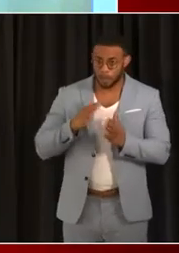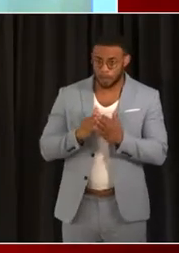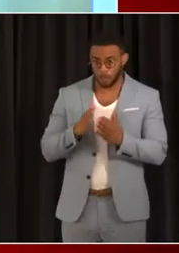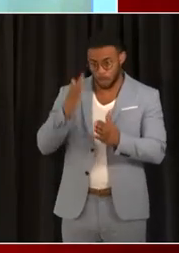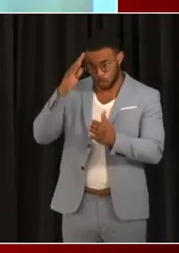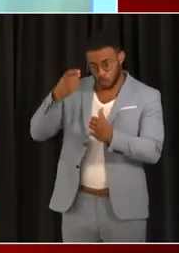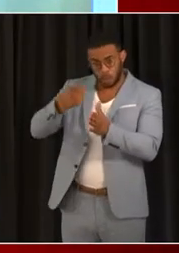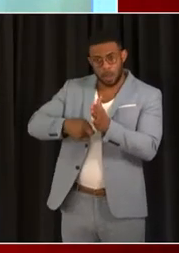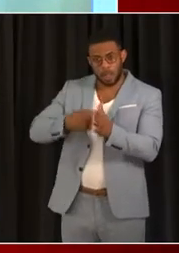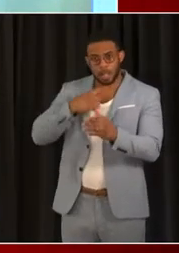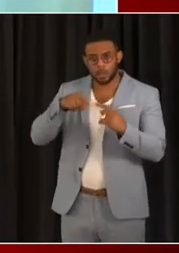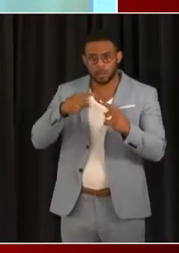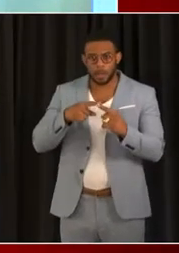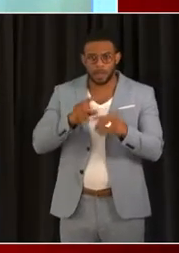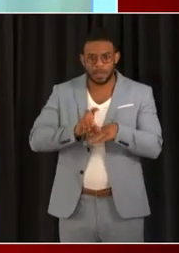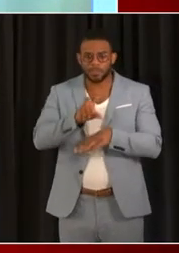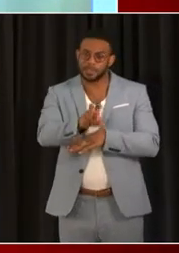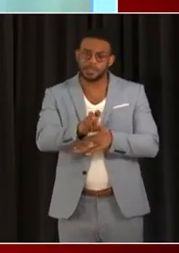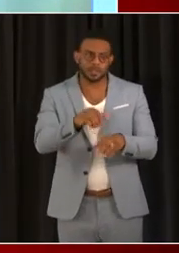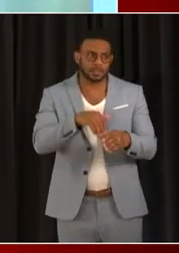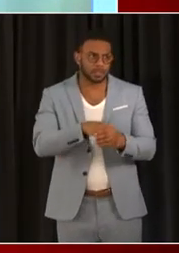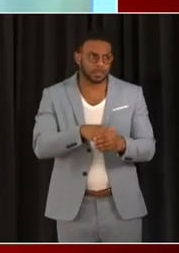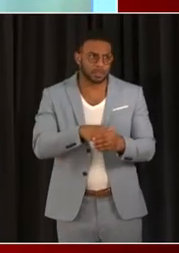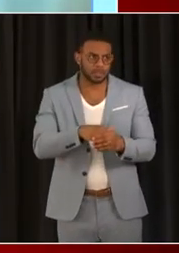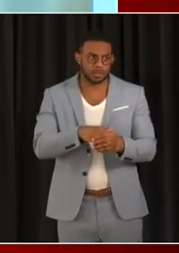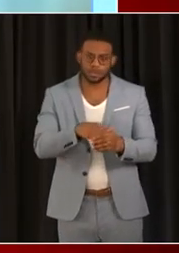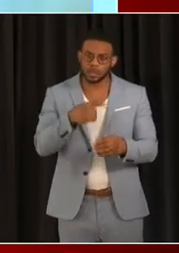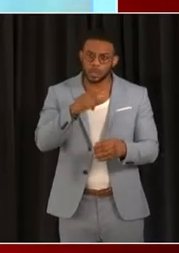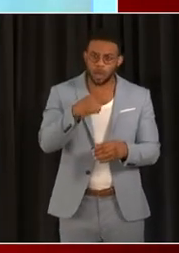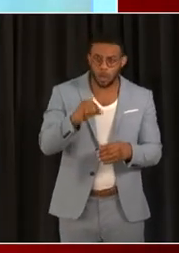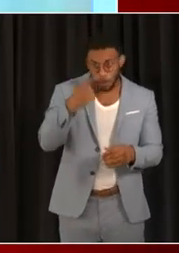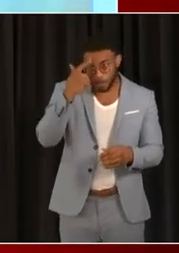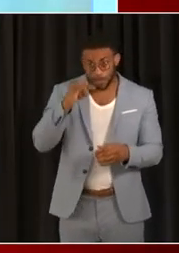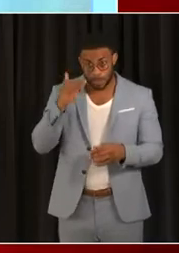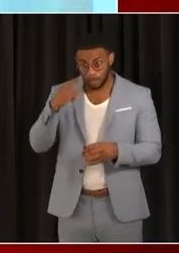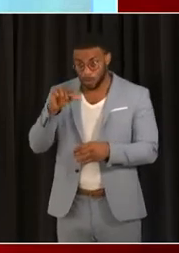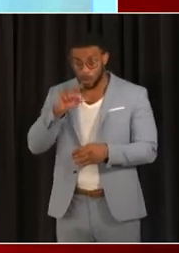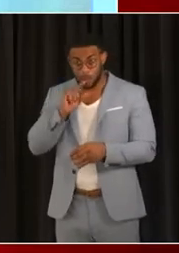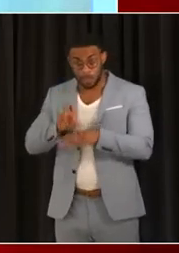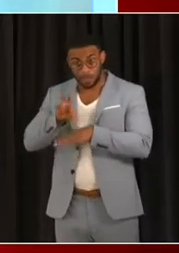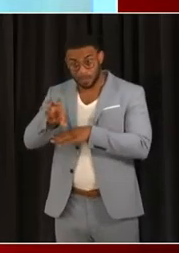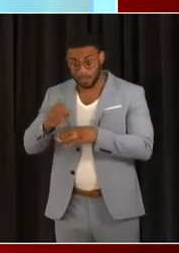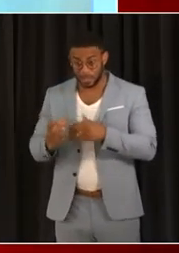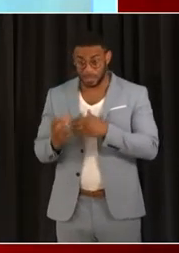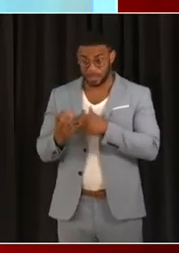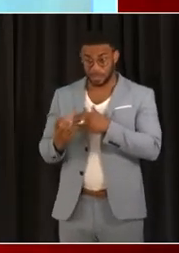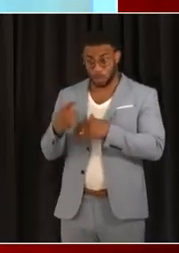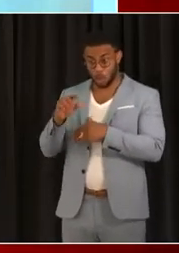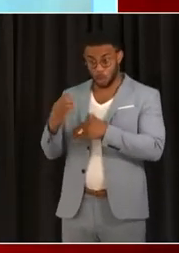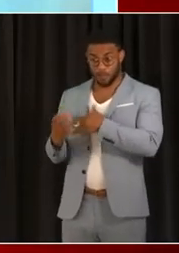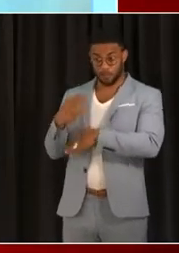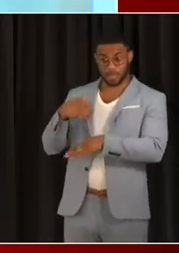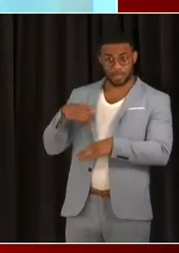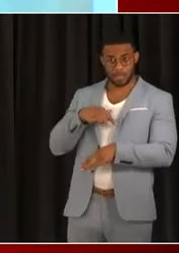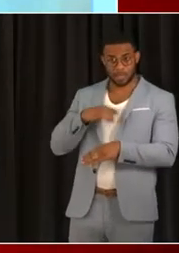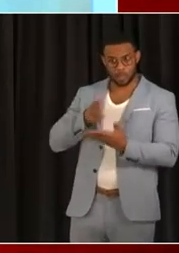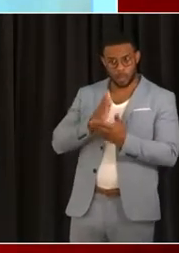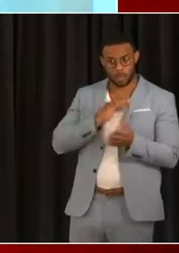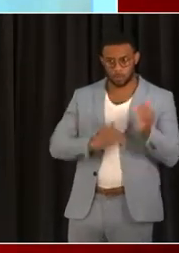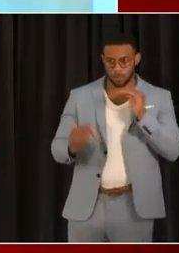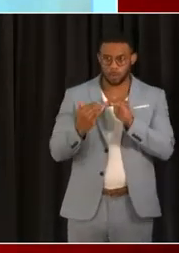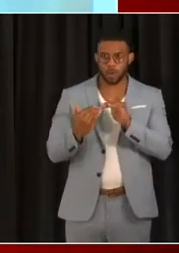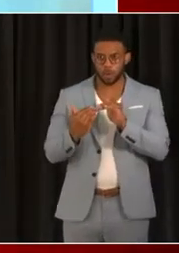book, Know Your Price, I talk about investing in go-go, because go-go is investing in us. And then, so it's only